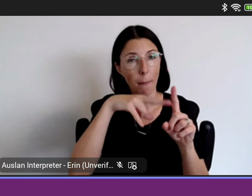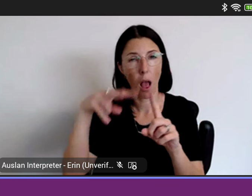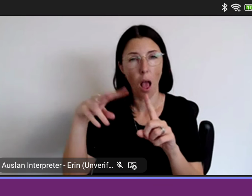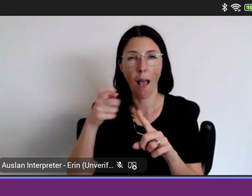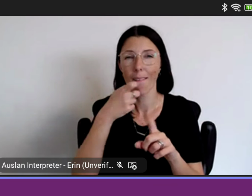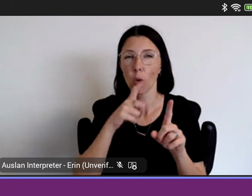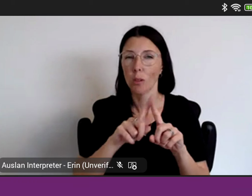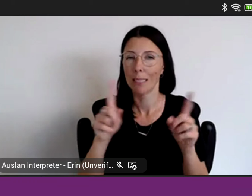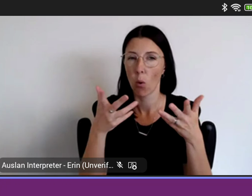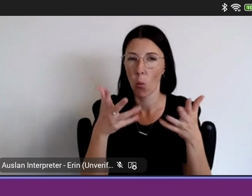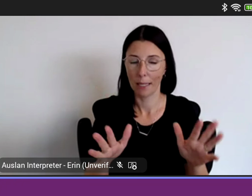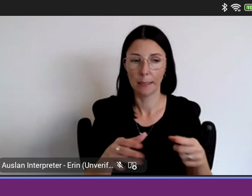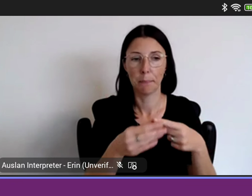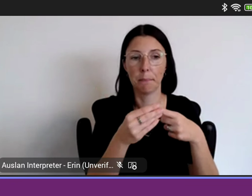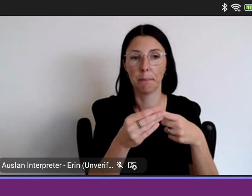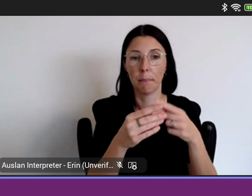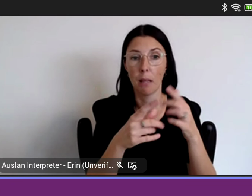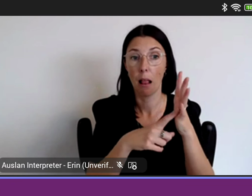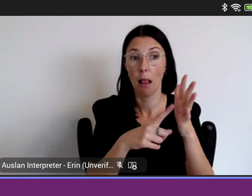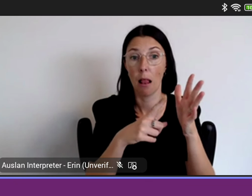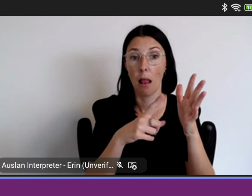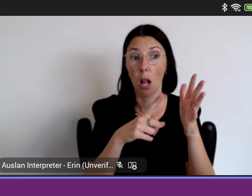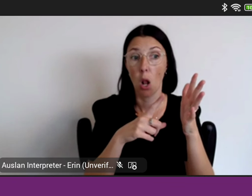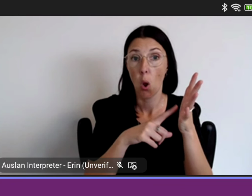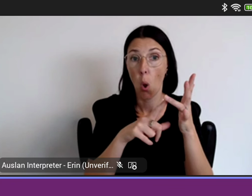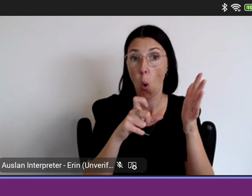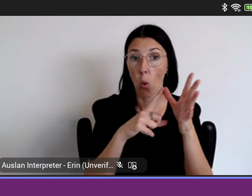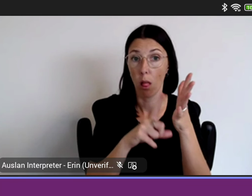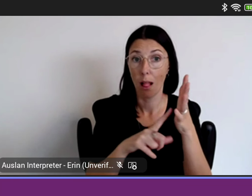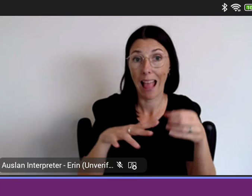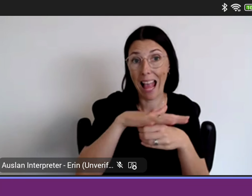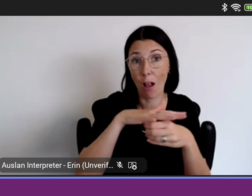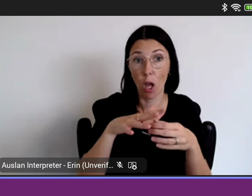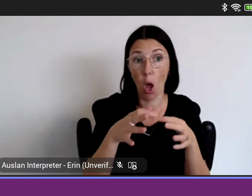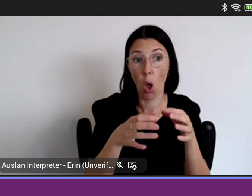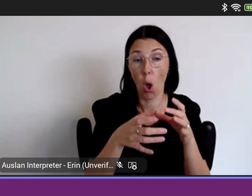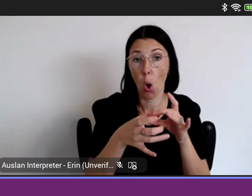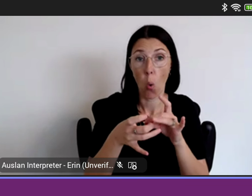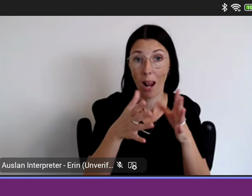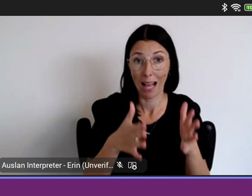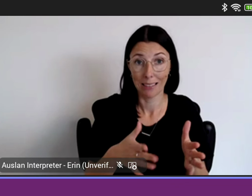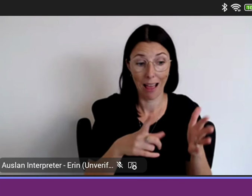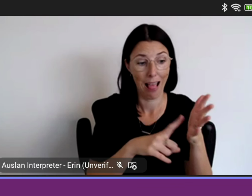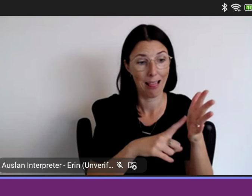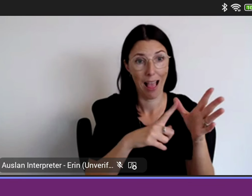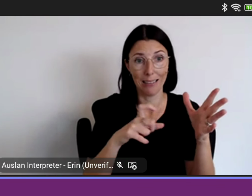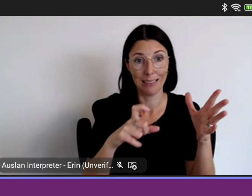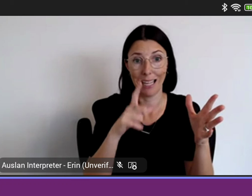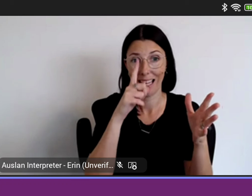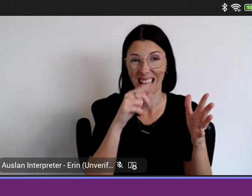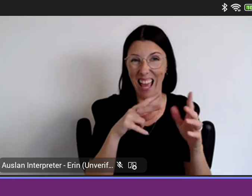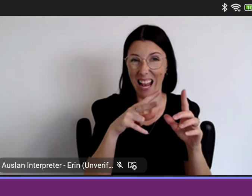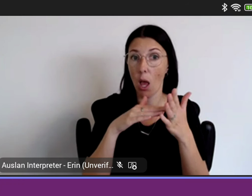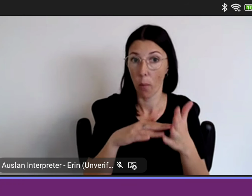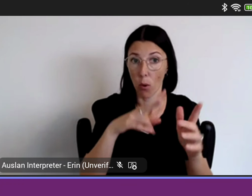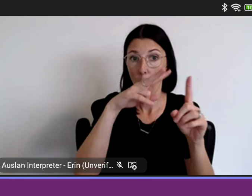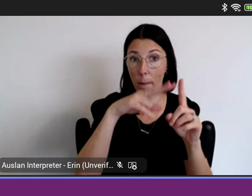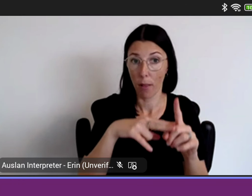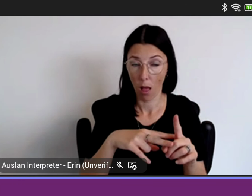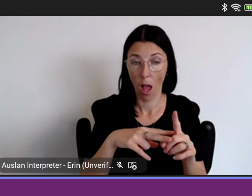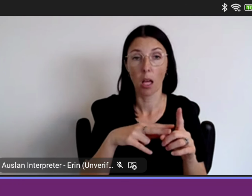Your local area coordinator can help you apply. They can help you through the application process and